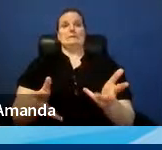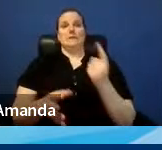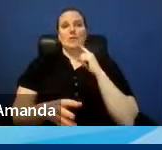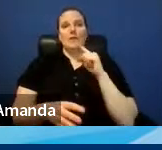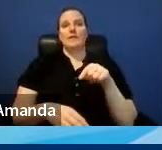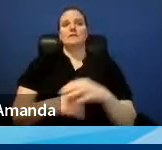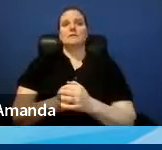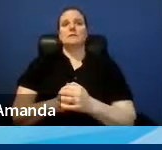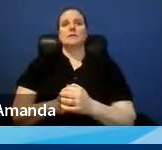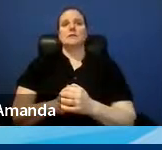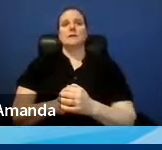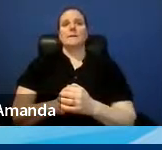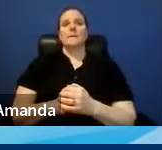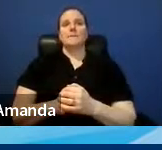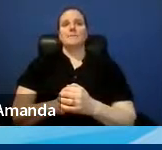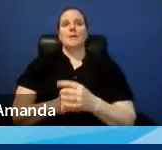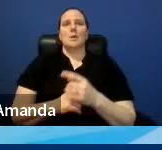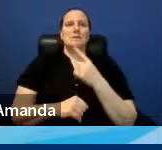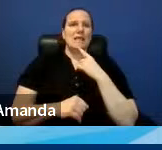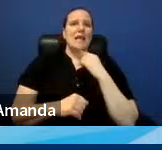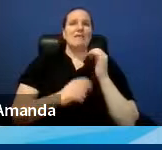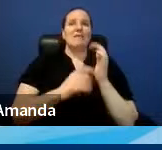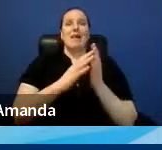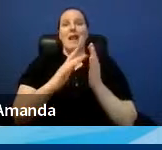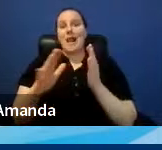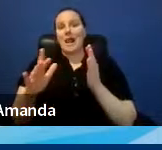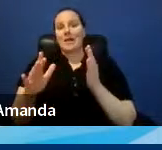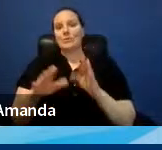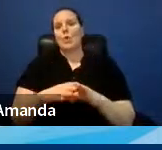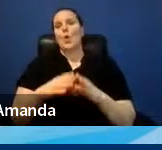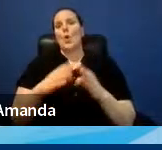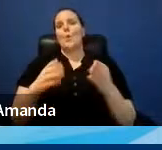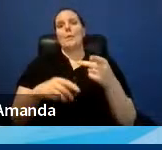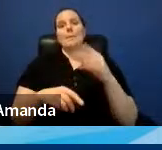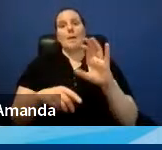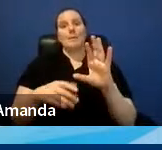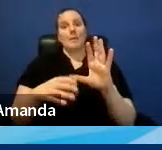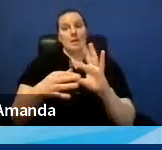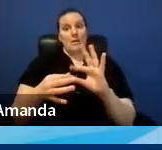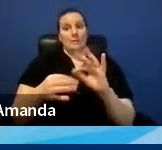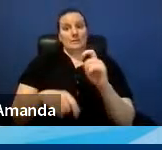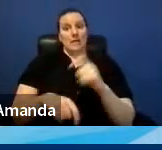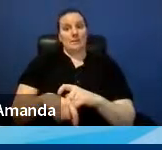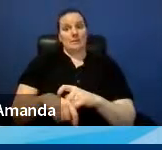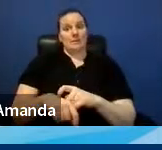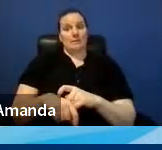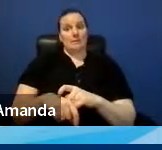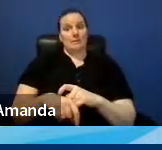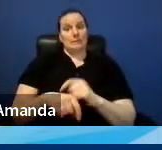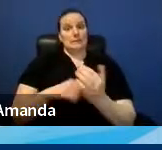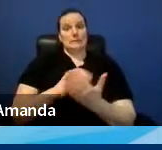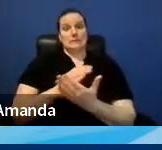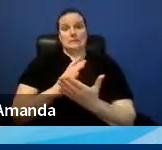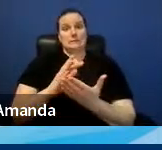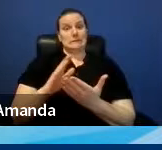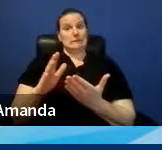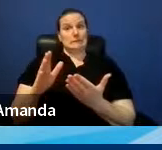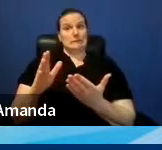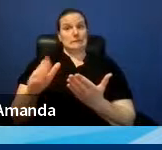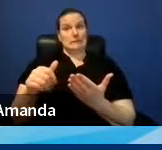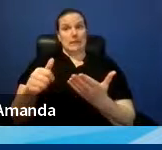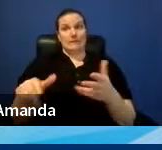just say that if we get to a place where we need to open up our public comment period, and we haven't made it through all of